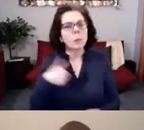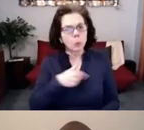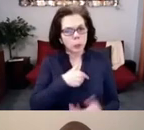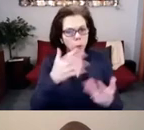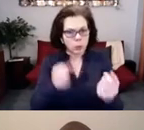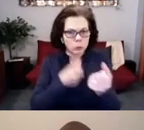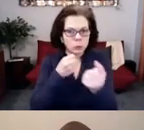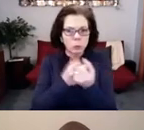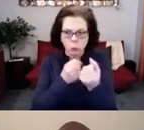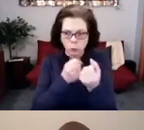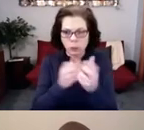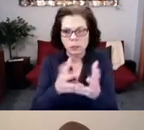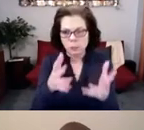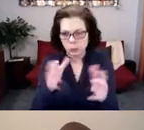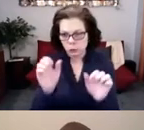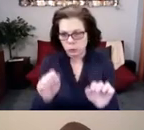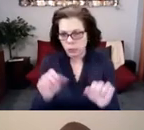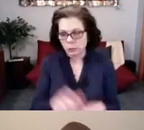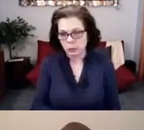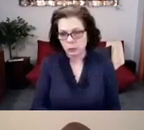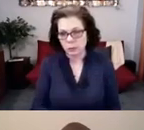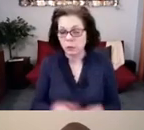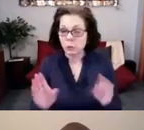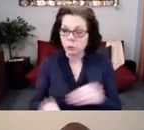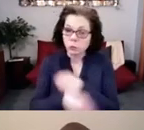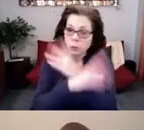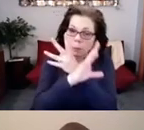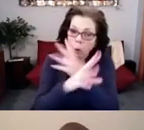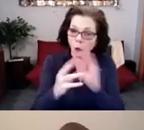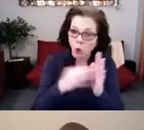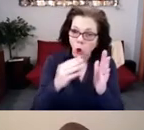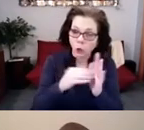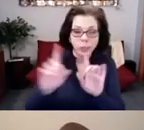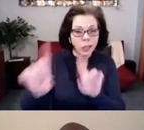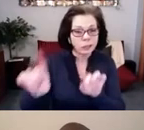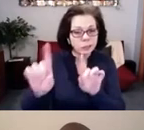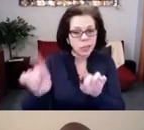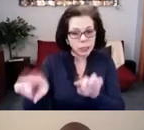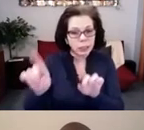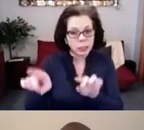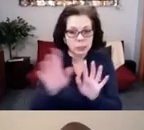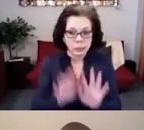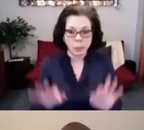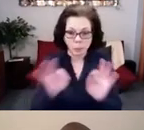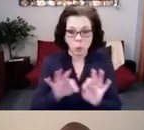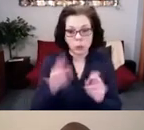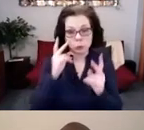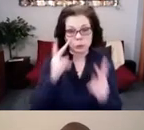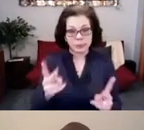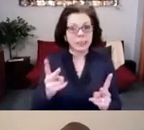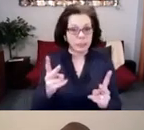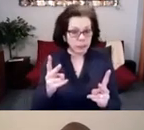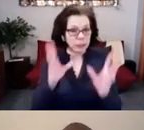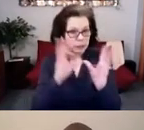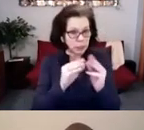possible. Remote learning attendance will be determined by each student's engagement in the virtual sessions, the